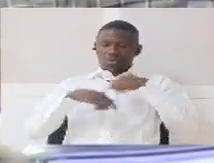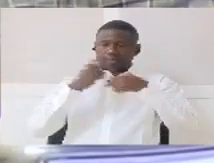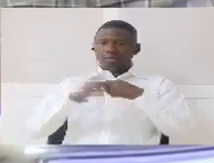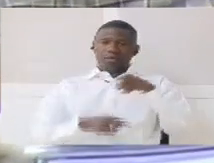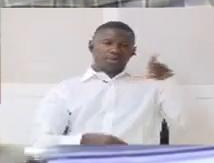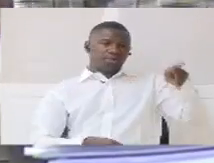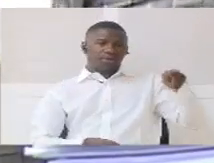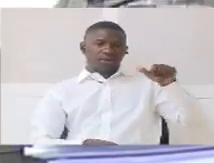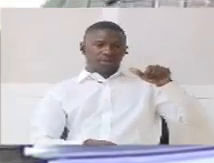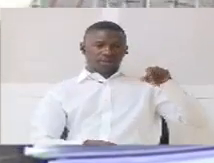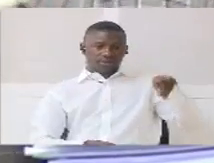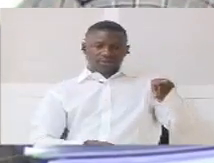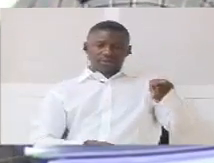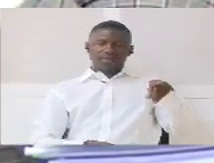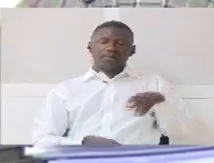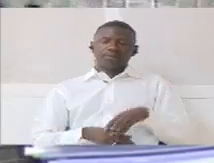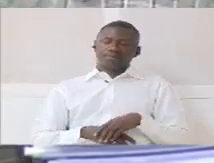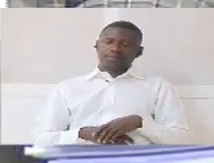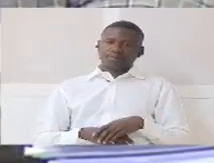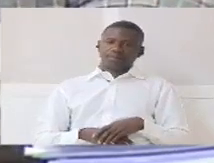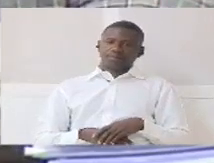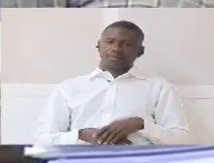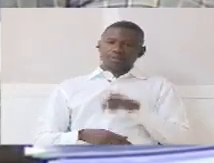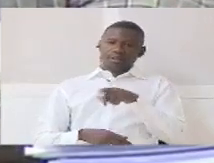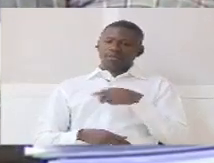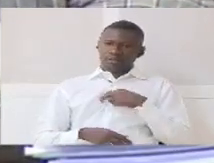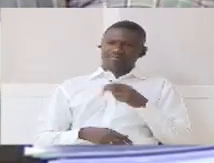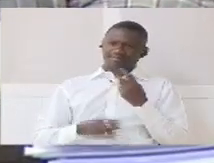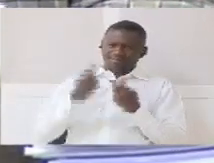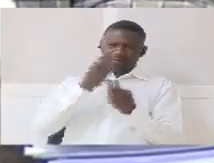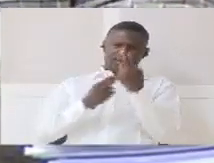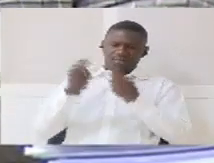disease. Okay. And let me recap for